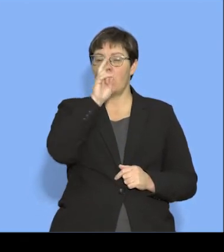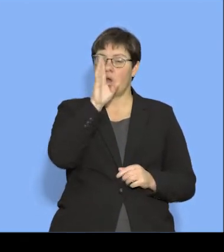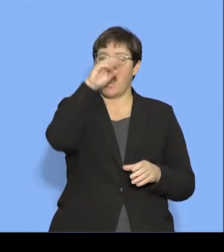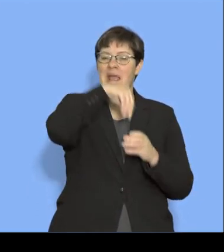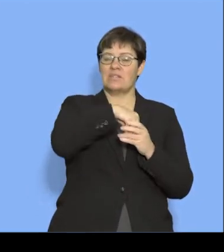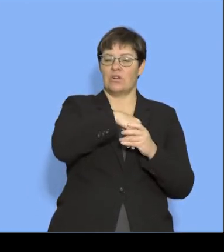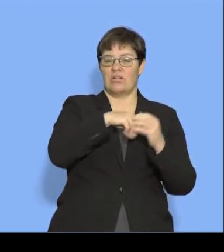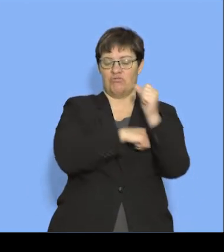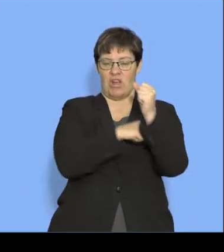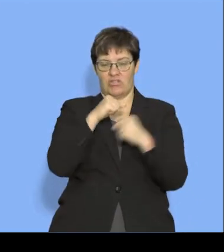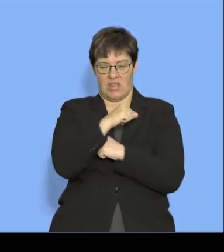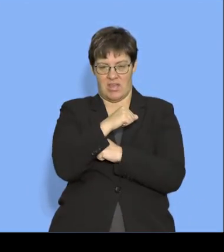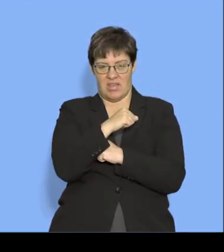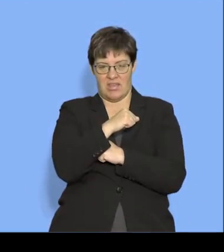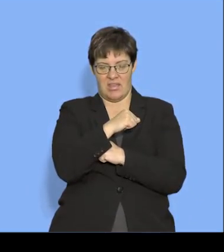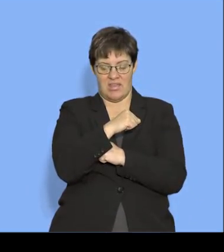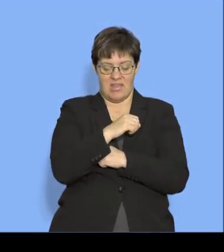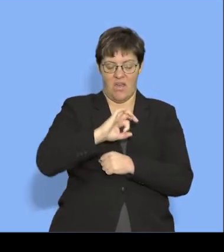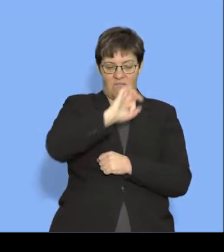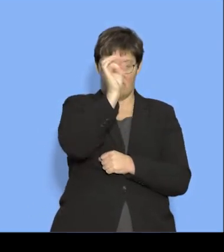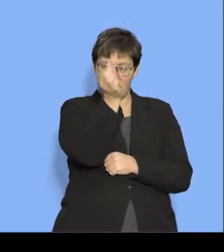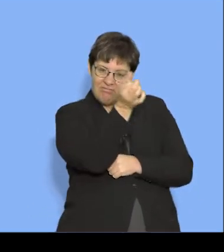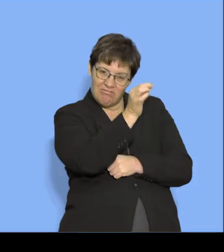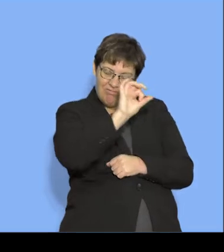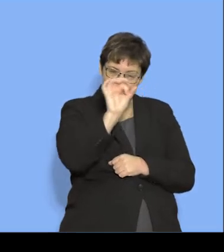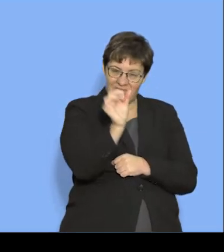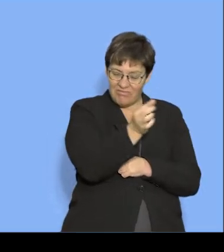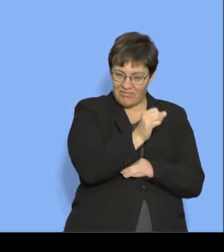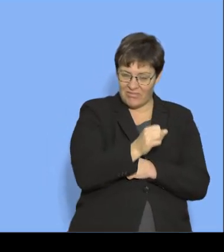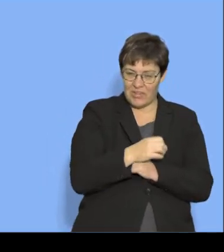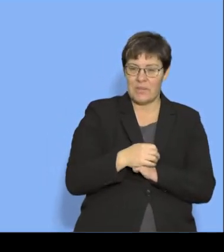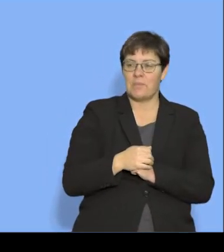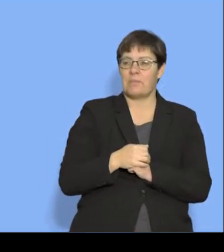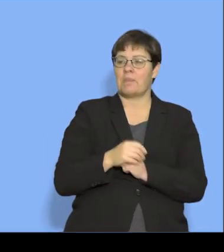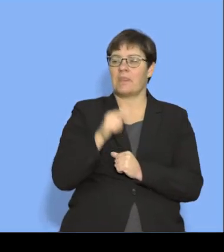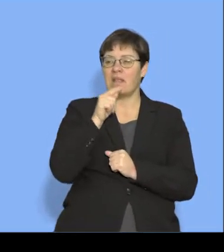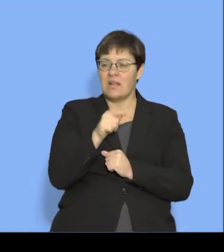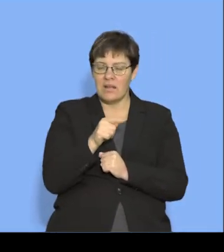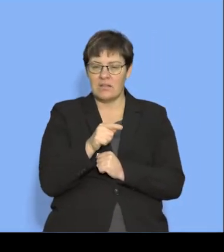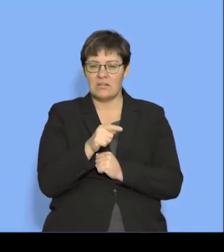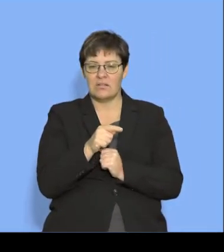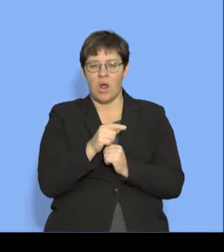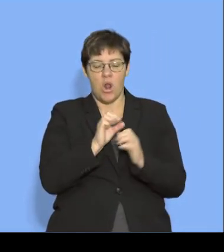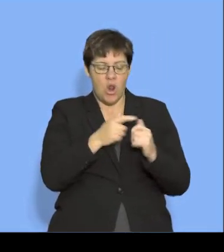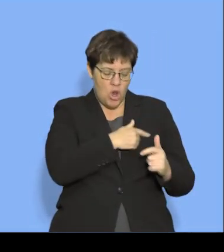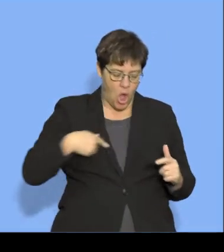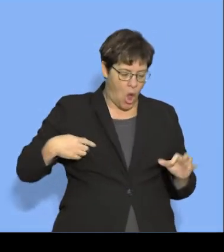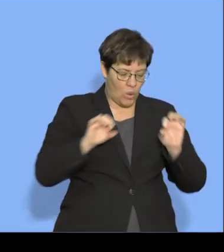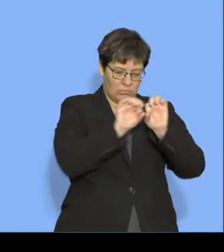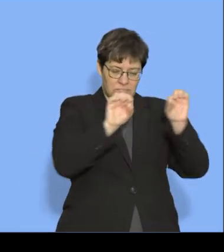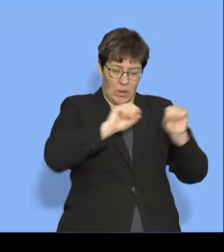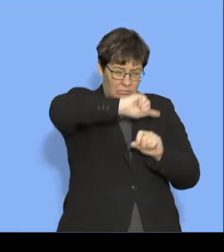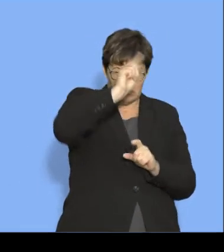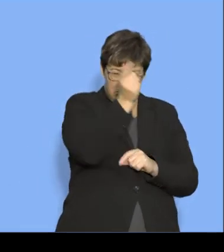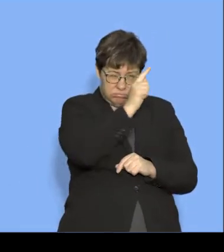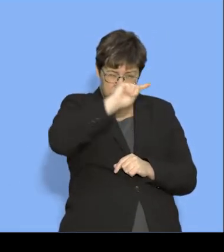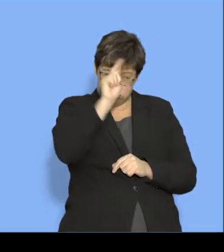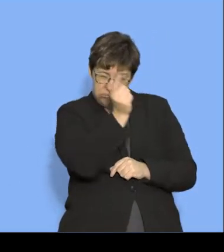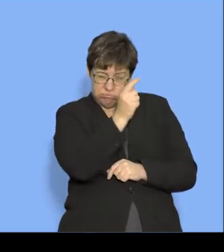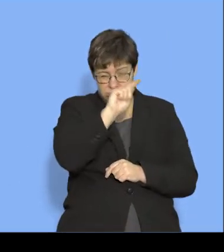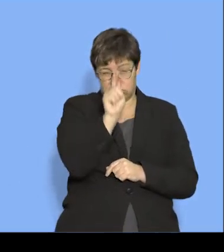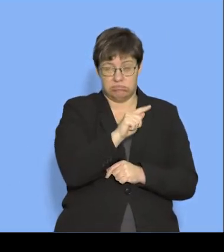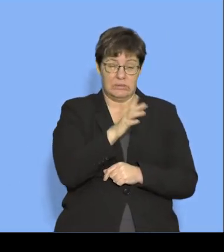So let's look at the internal structure of the small intestine. So remember that the intestine is a long tube that is highly